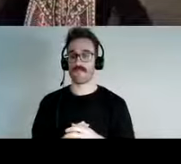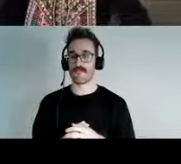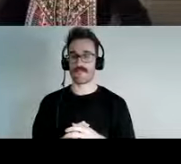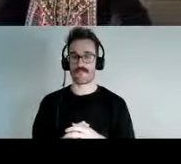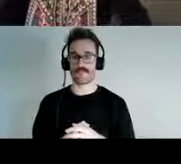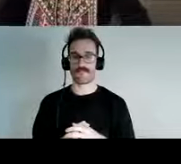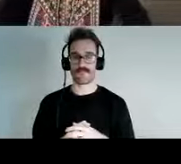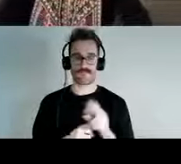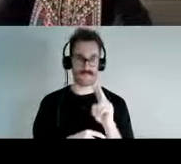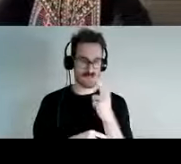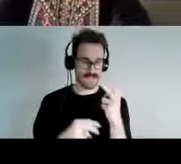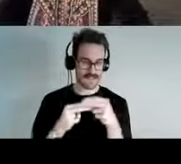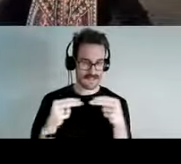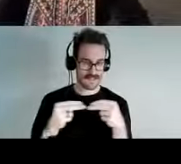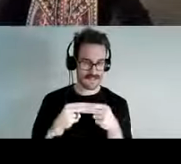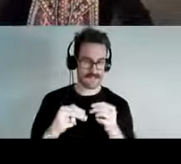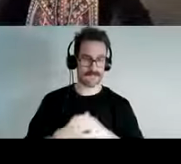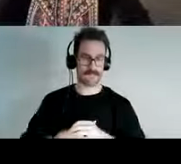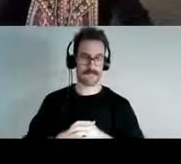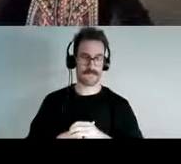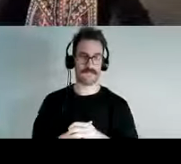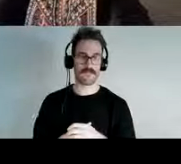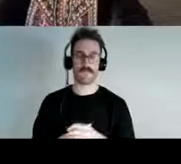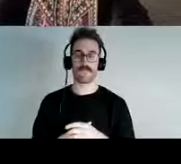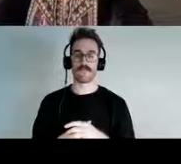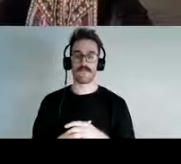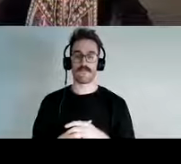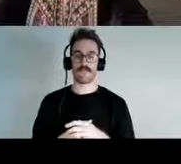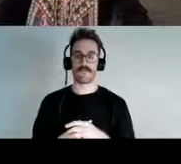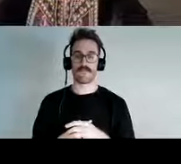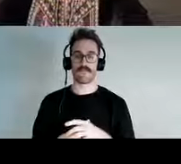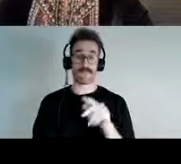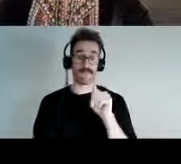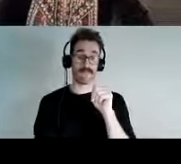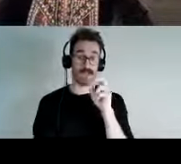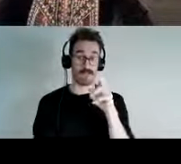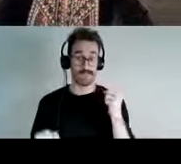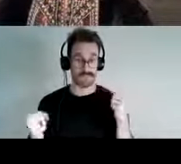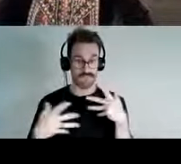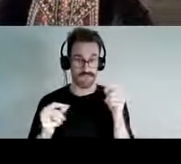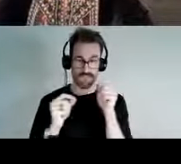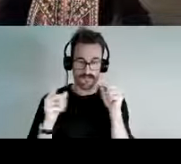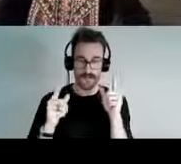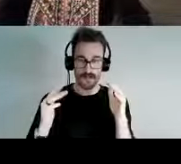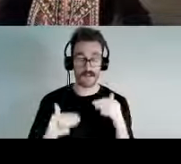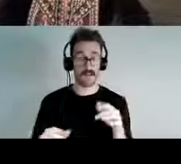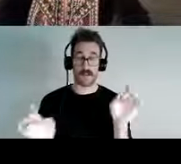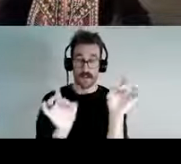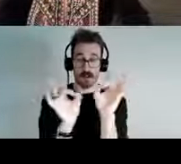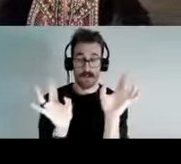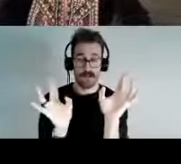Second slide. Thank you. Terror awakened, devastating,